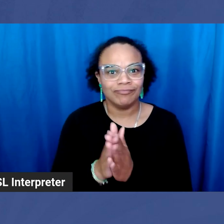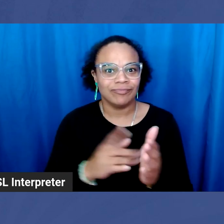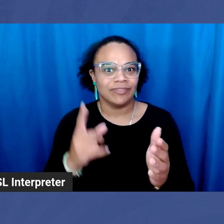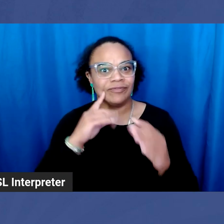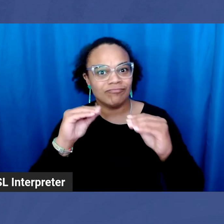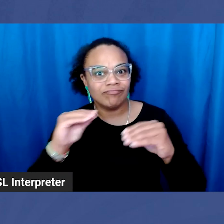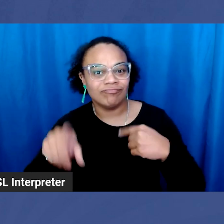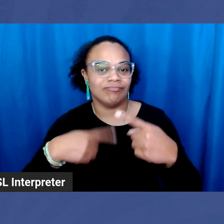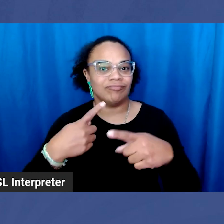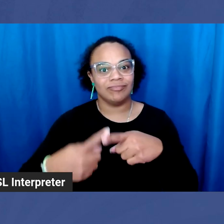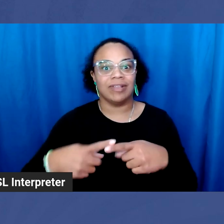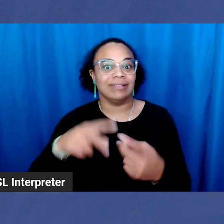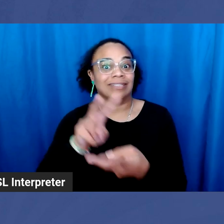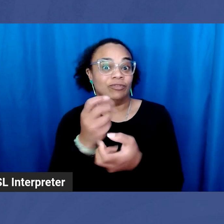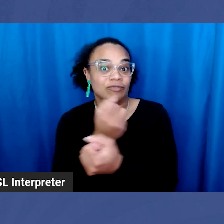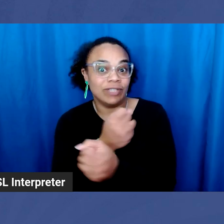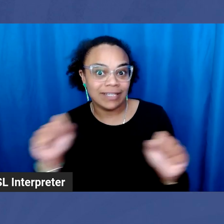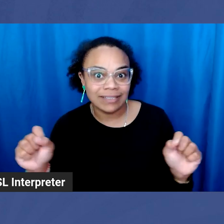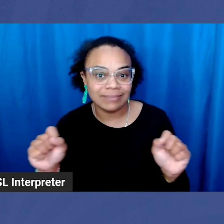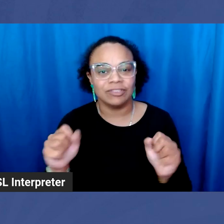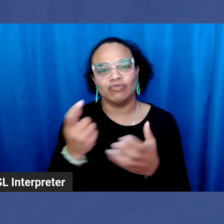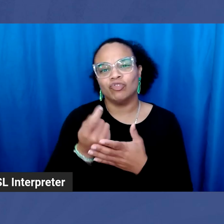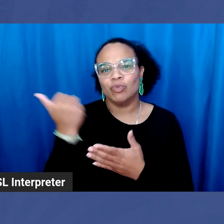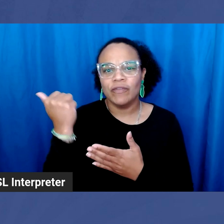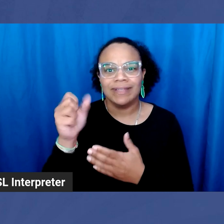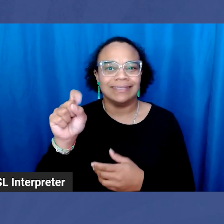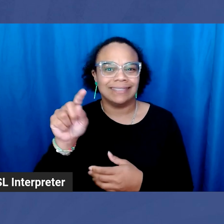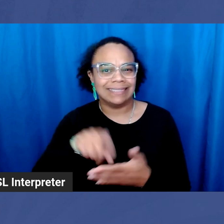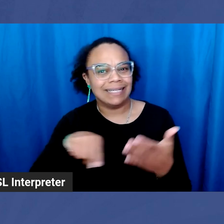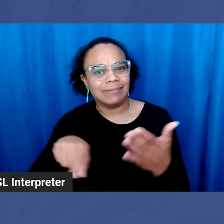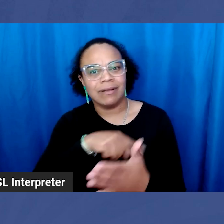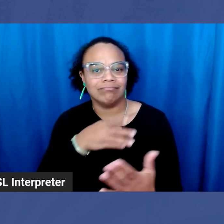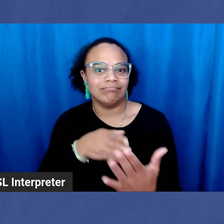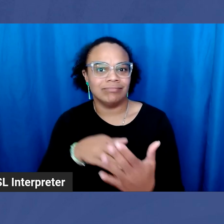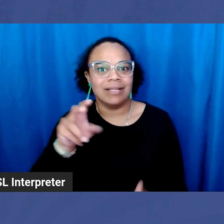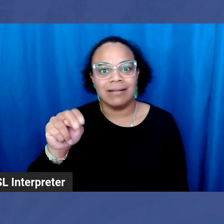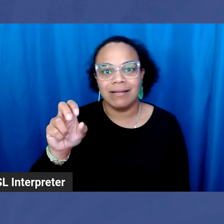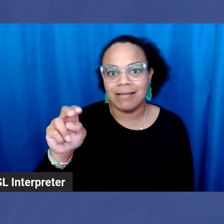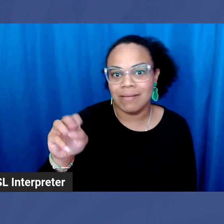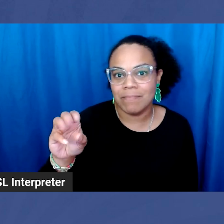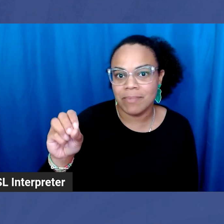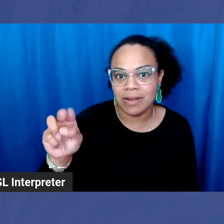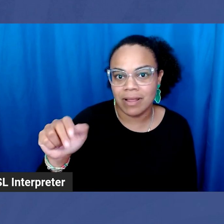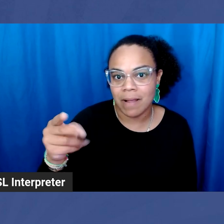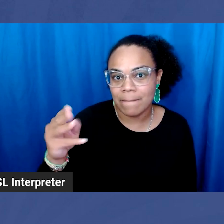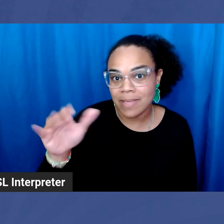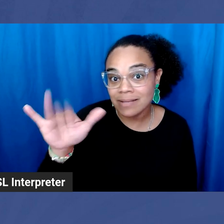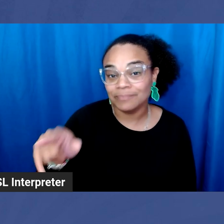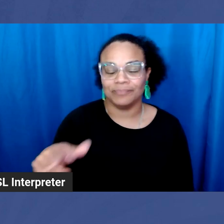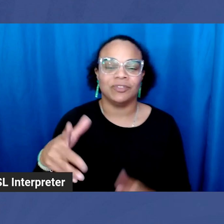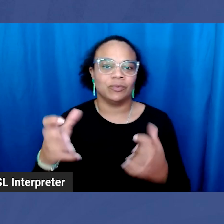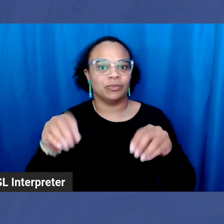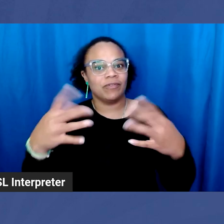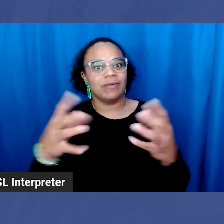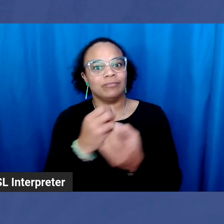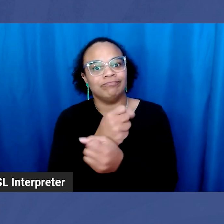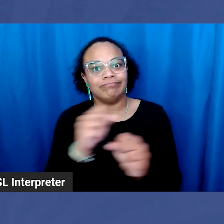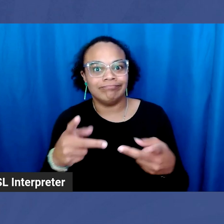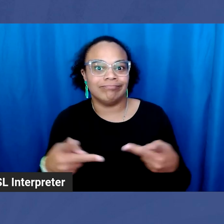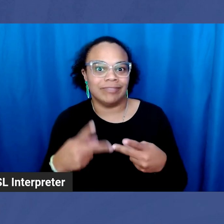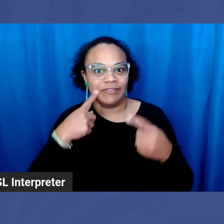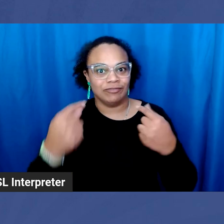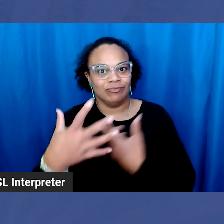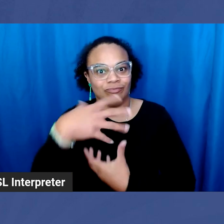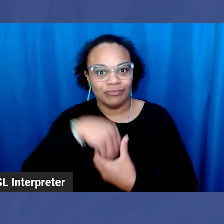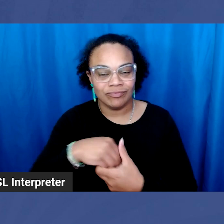destigmatizing non-monogamy, and creating safer, inclusive spaces for exploration. In this project, Kylie explores